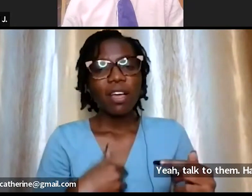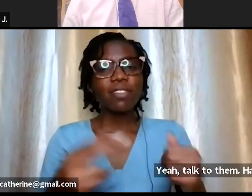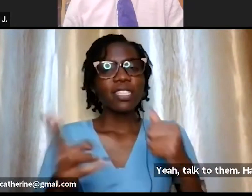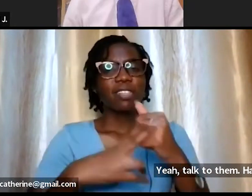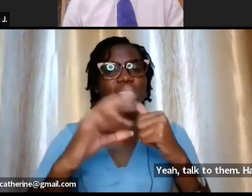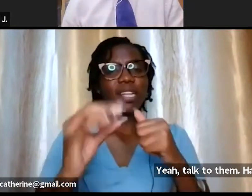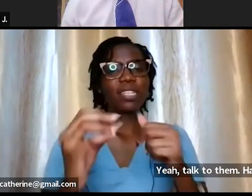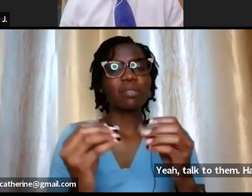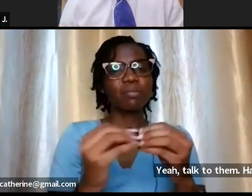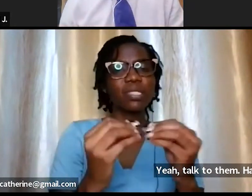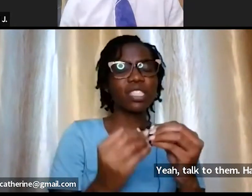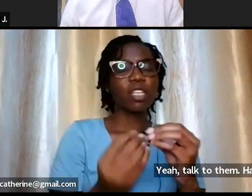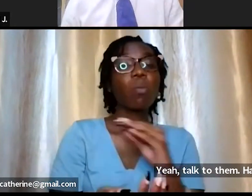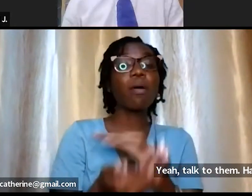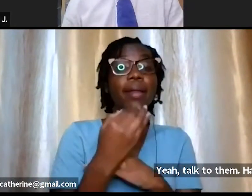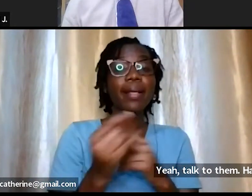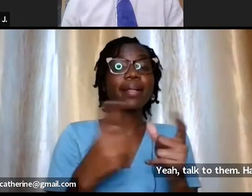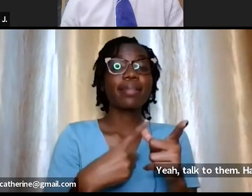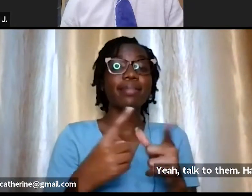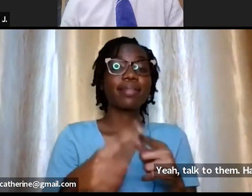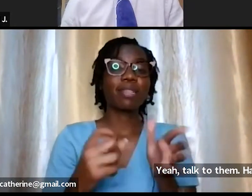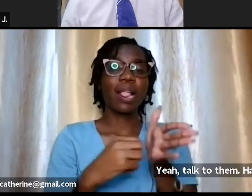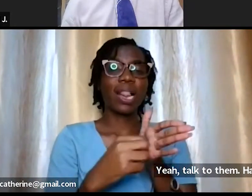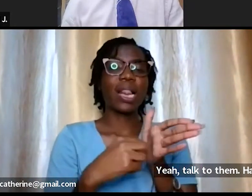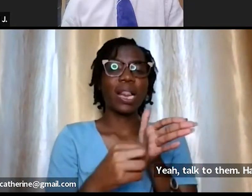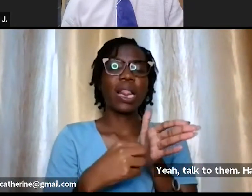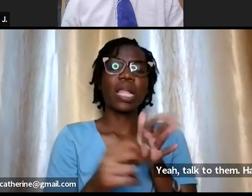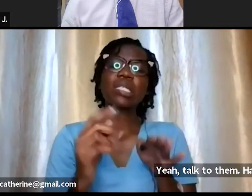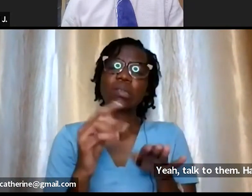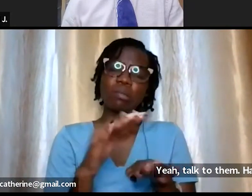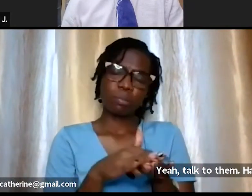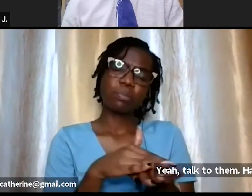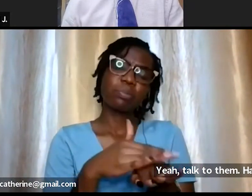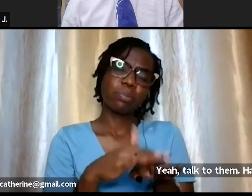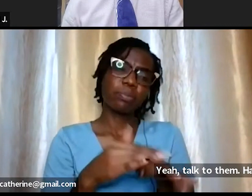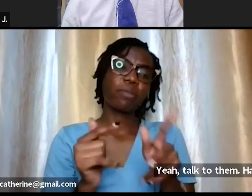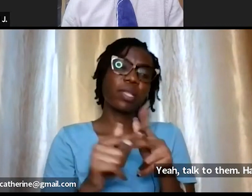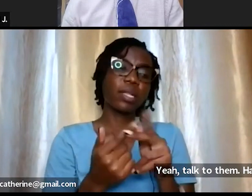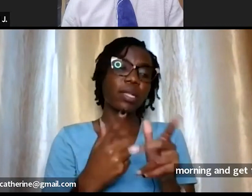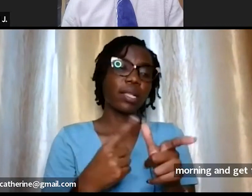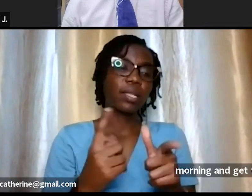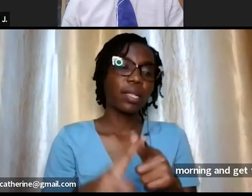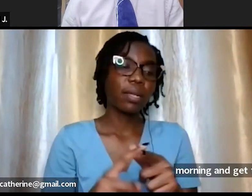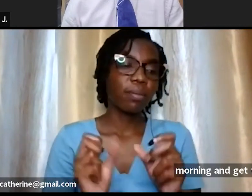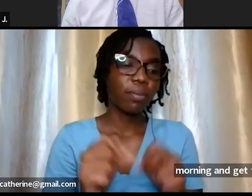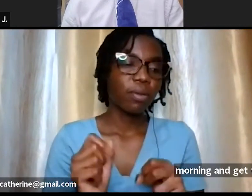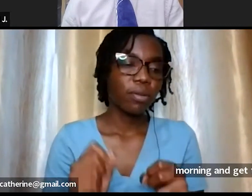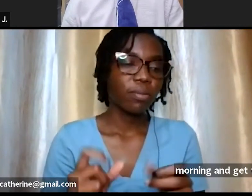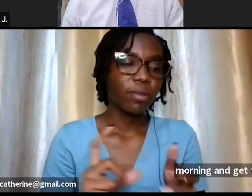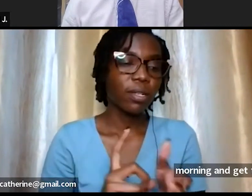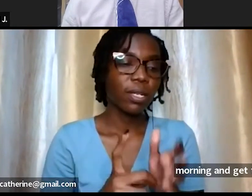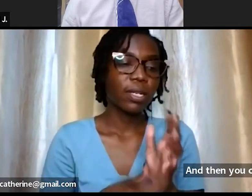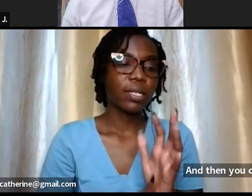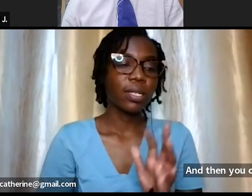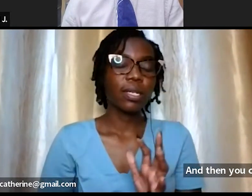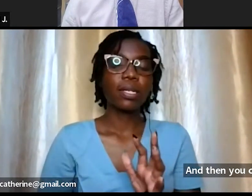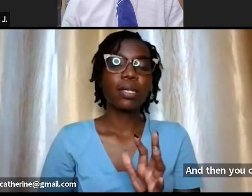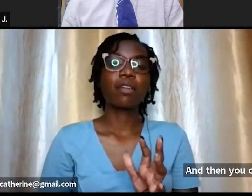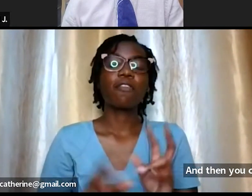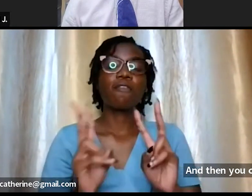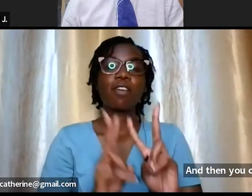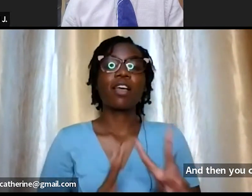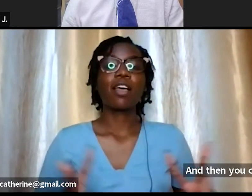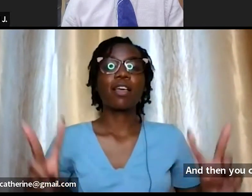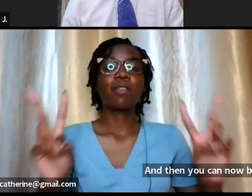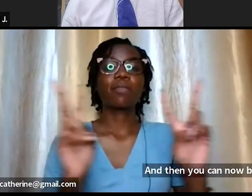morning and get to a line. Start pole, and then you can now become value. So yes, we are